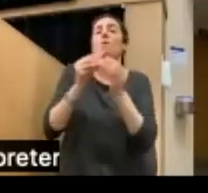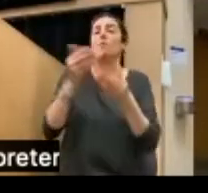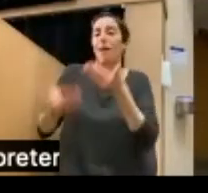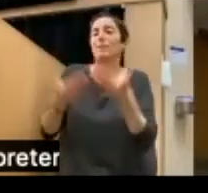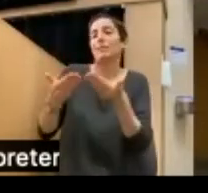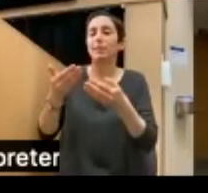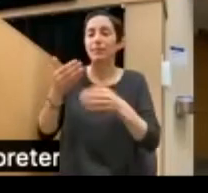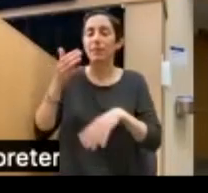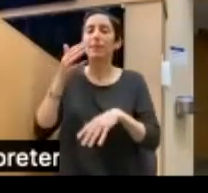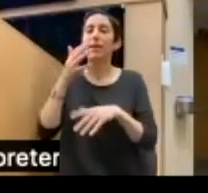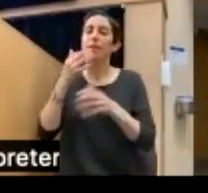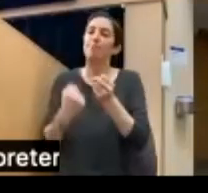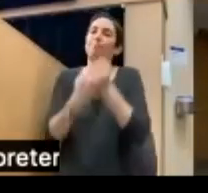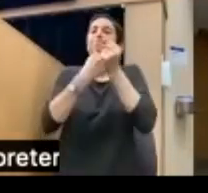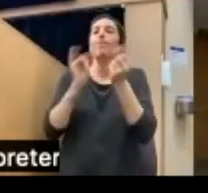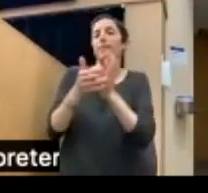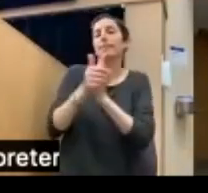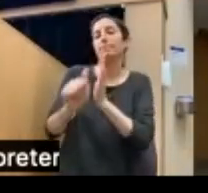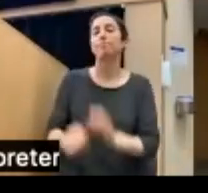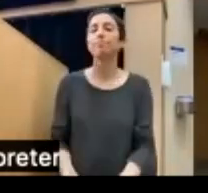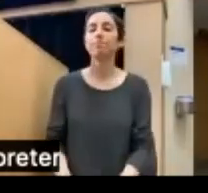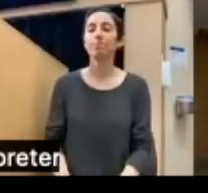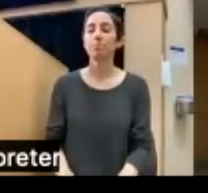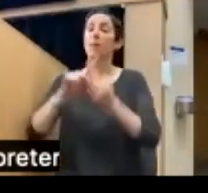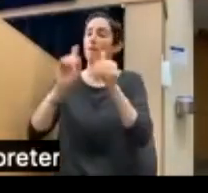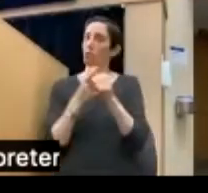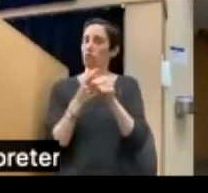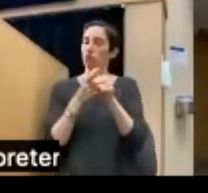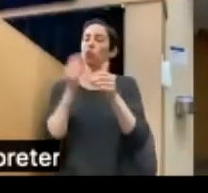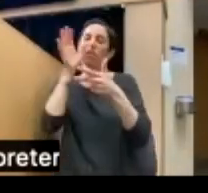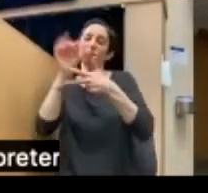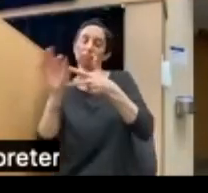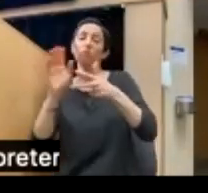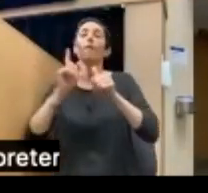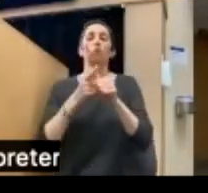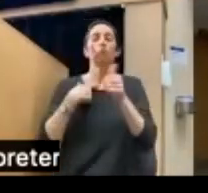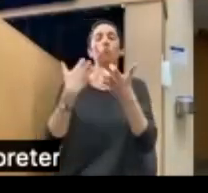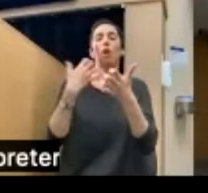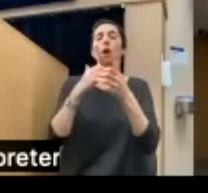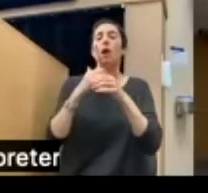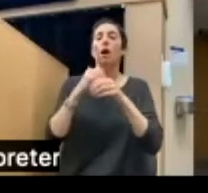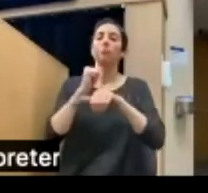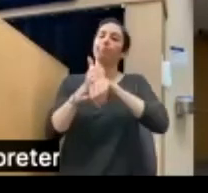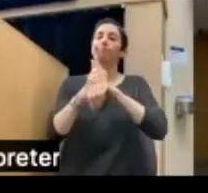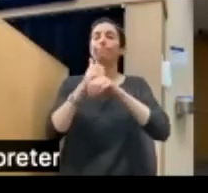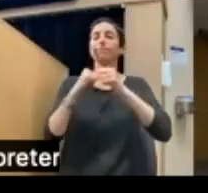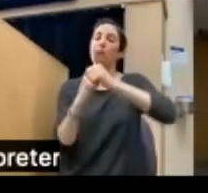got in your toolkit. And before we do, I just want to set the framework for this. So this was